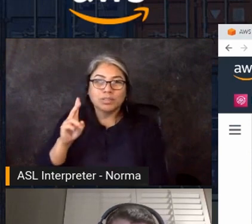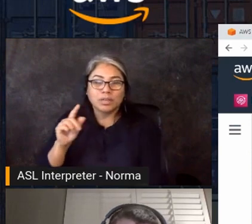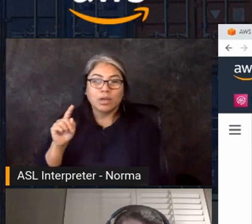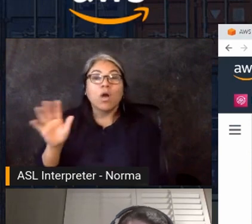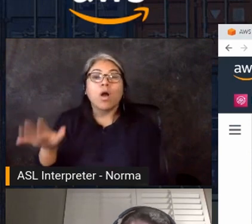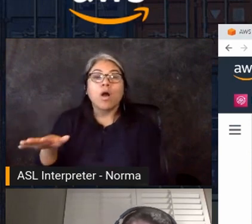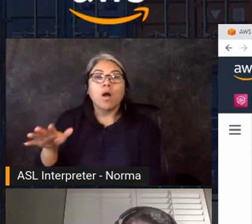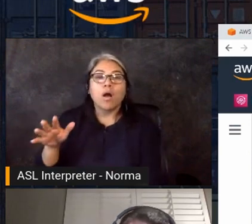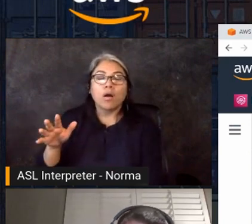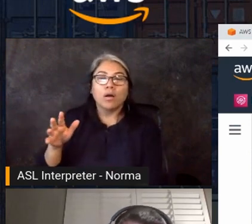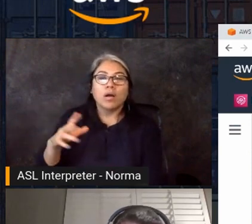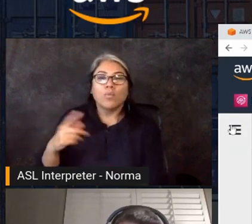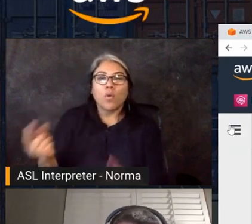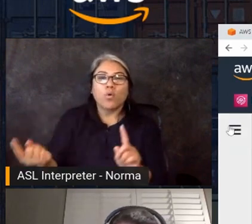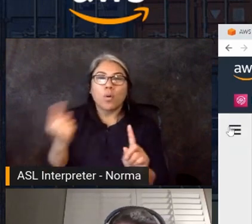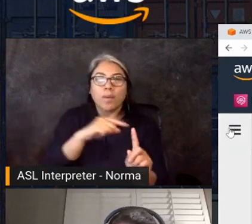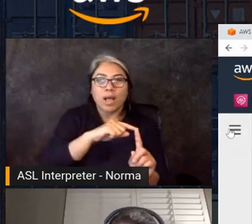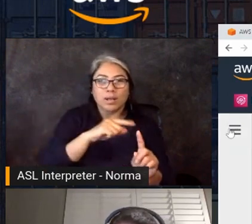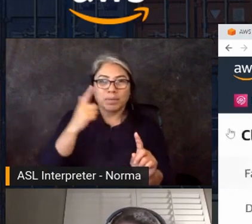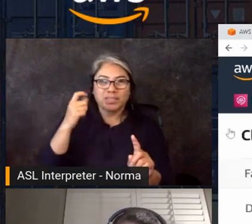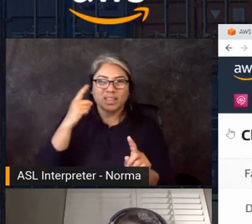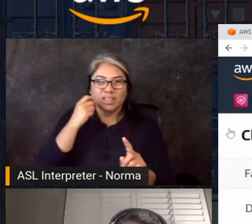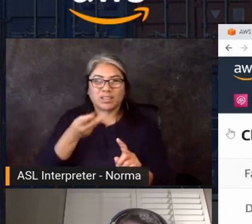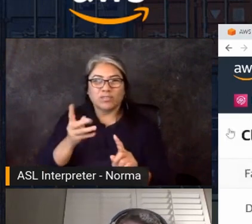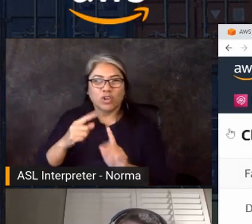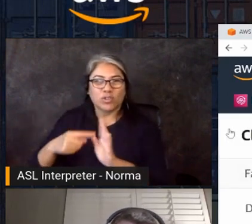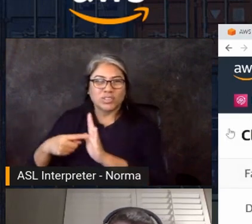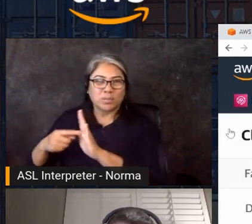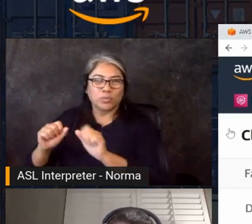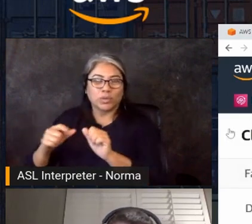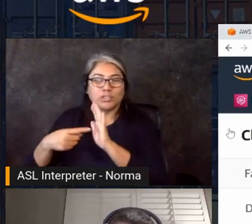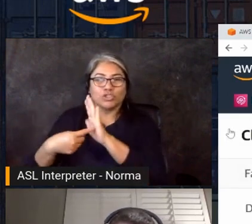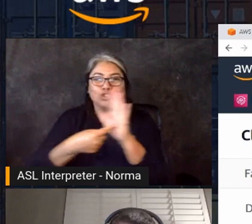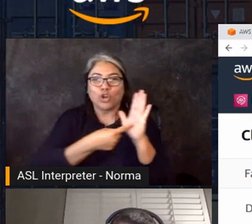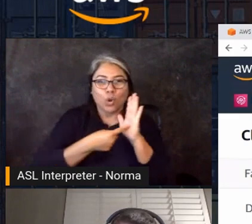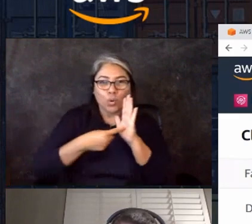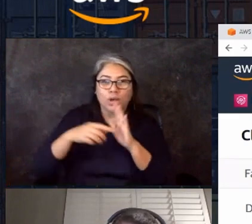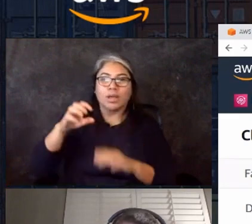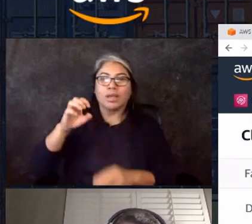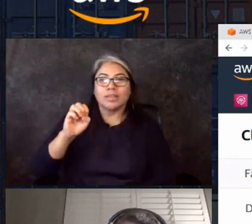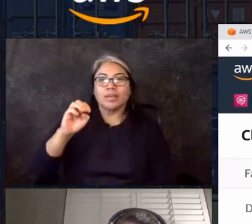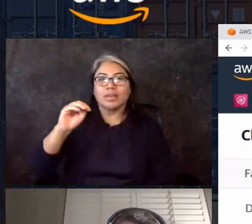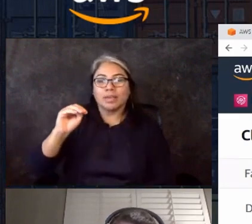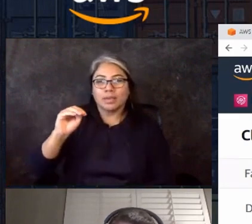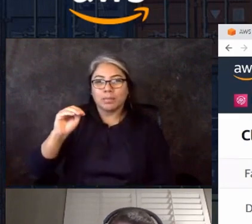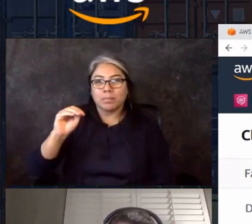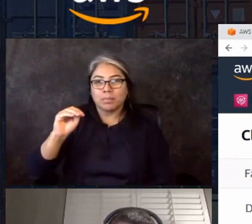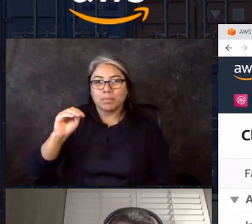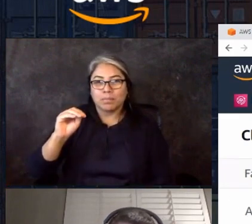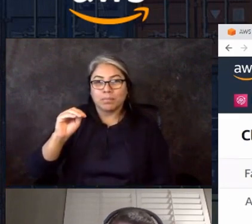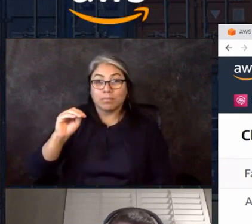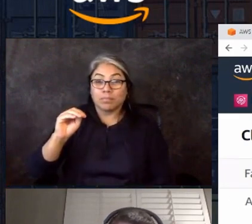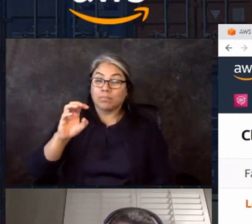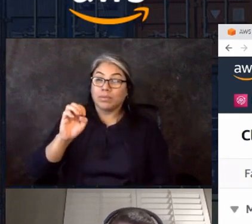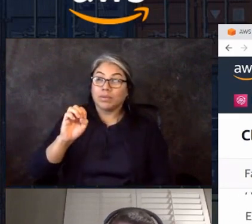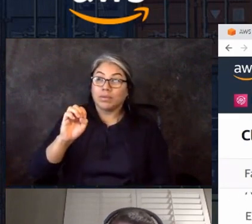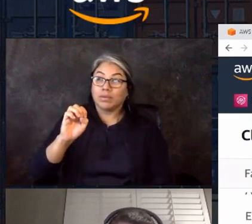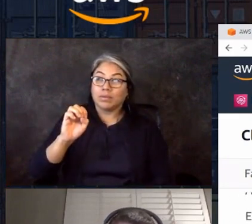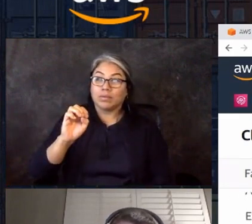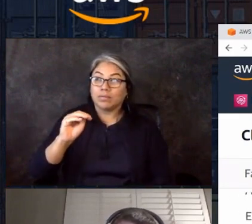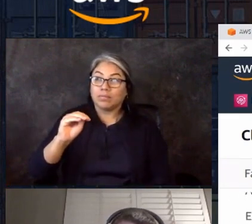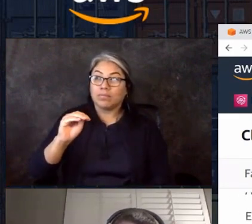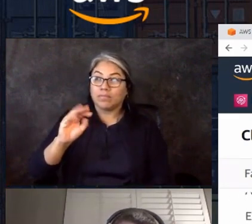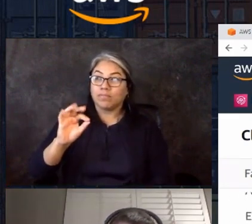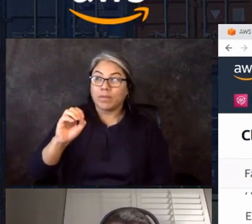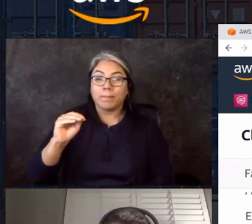Well, we'll circle back to this because I think there's a couple other examples where we can show what the EMF format looks like. But all in all,